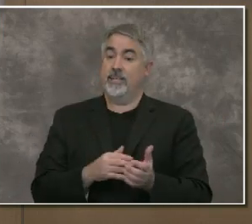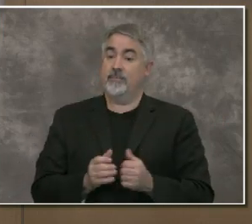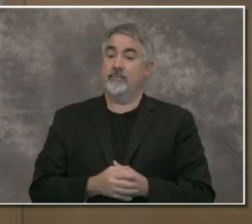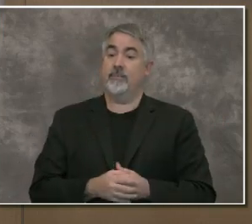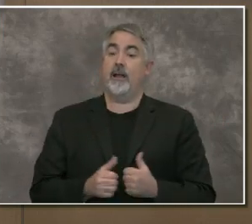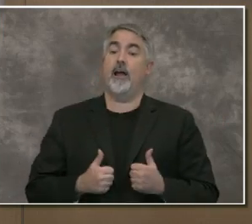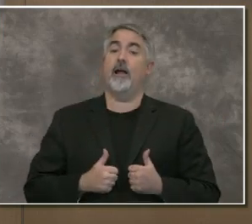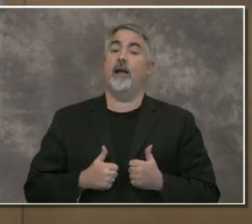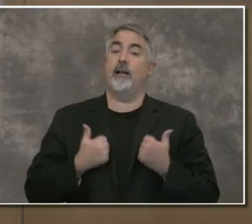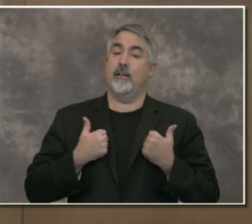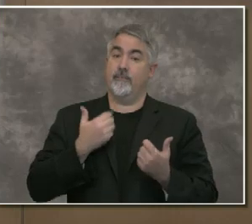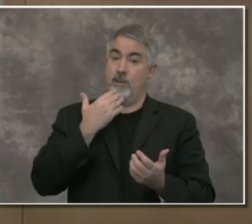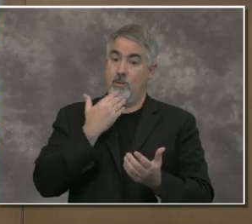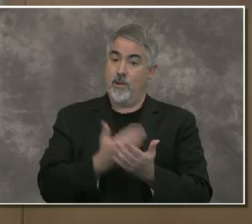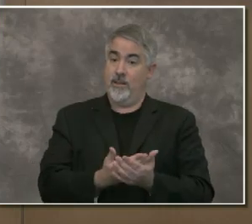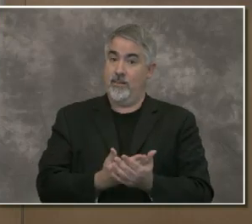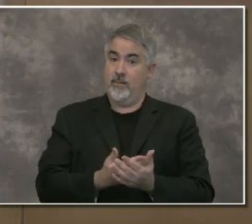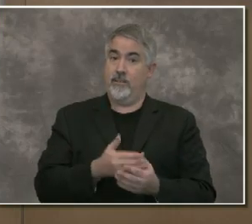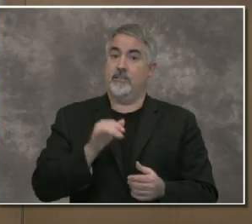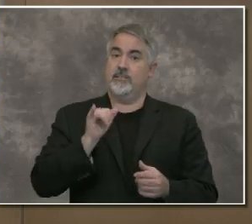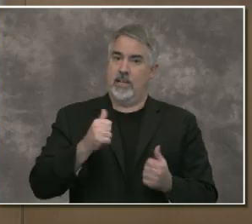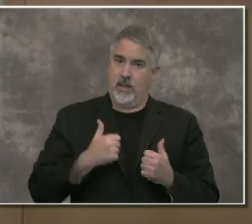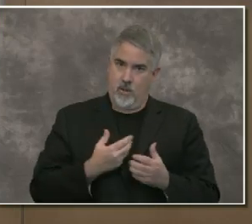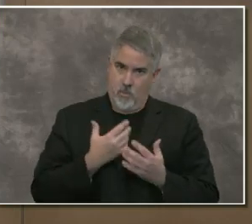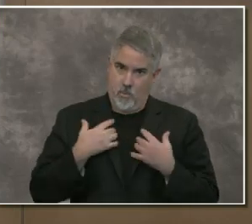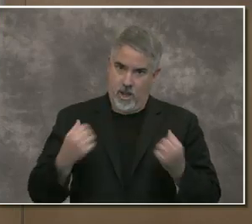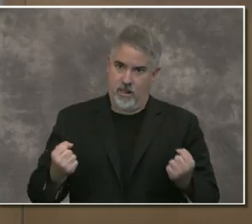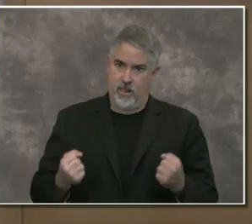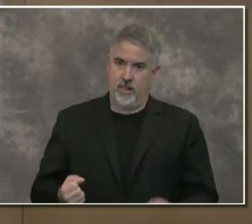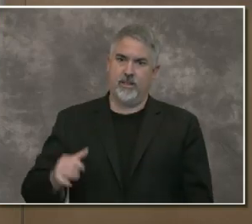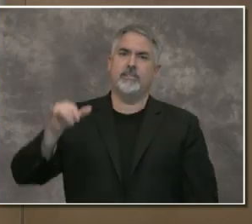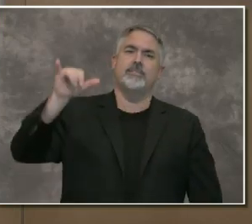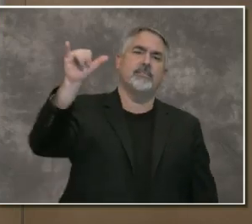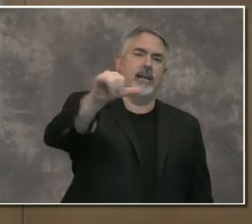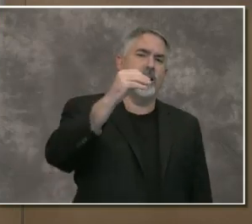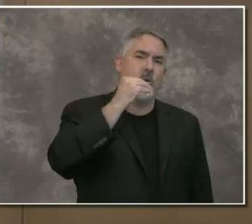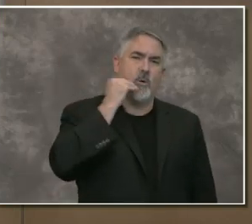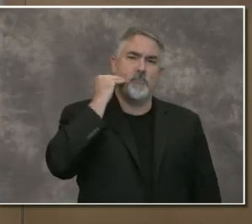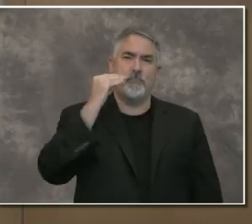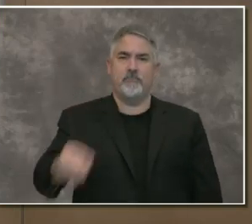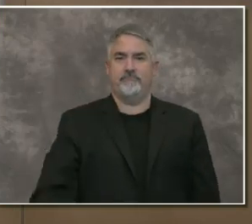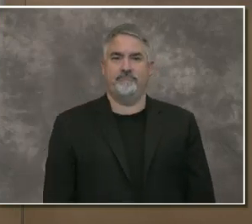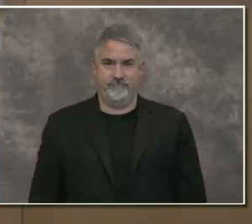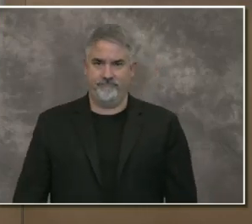live well, to stay well, and to stay well, stay at home. Thank you.